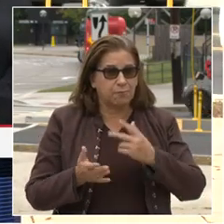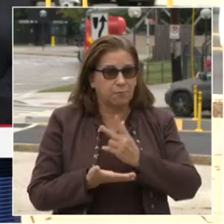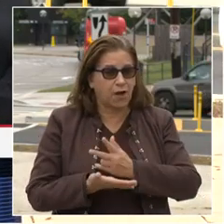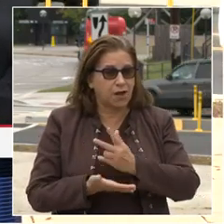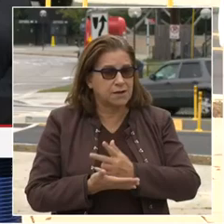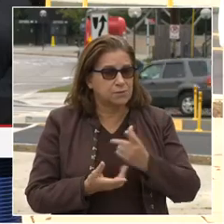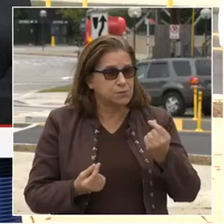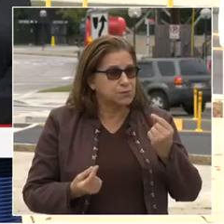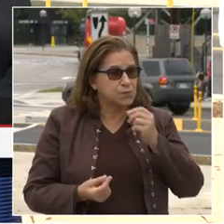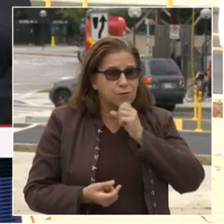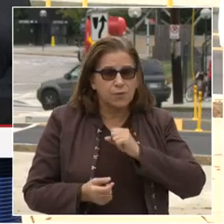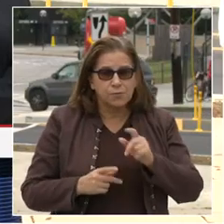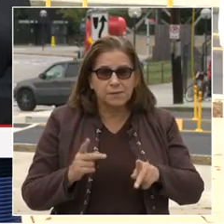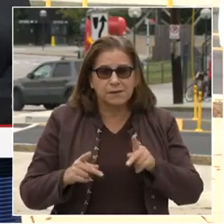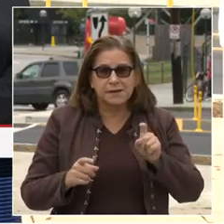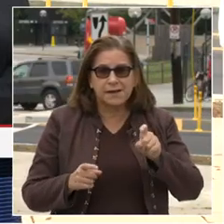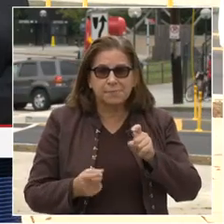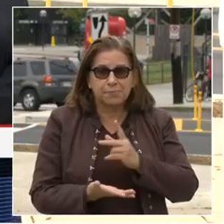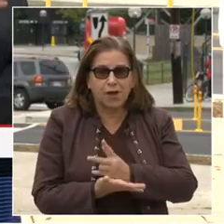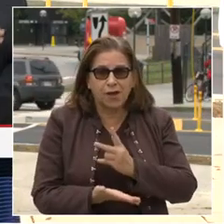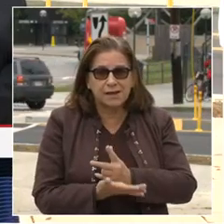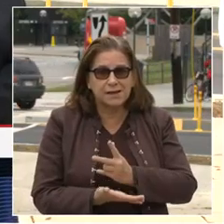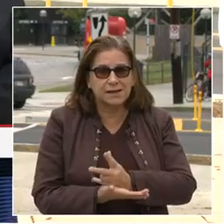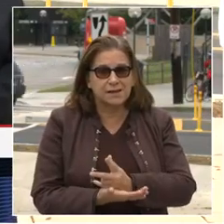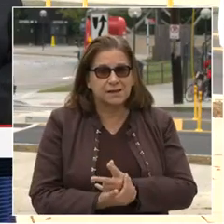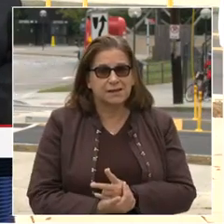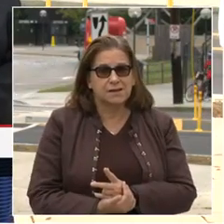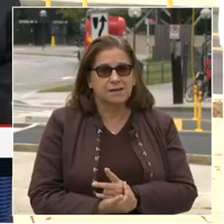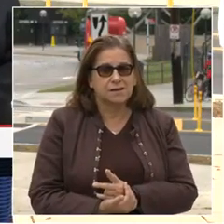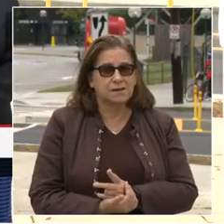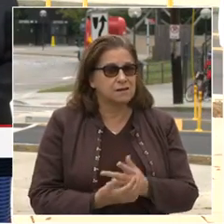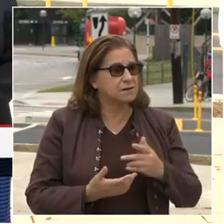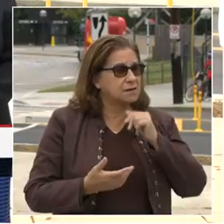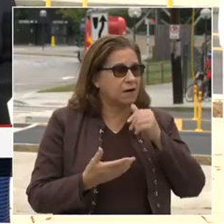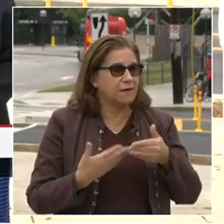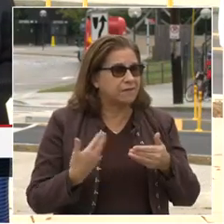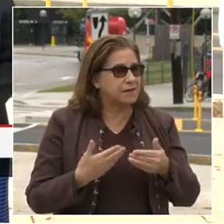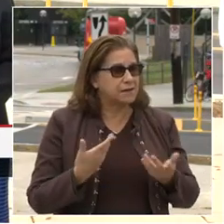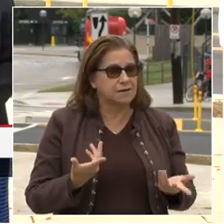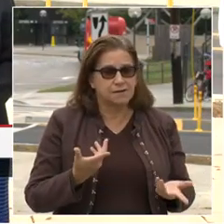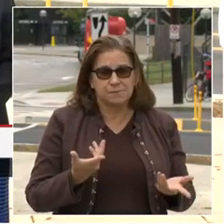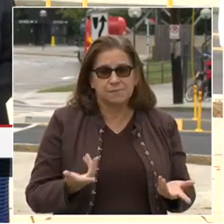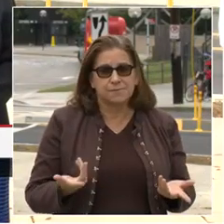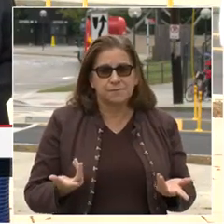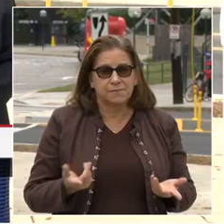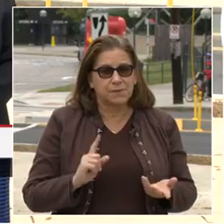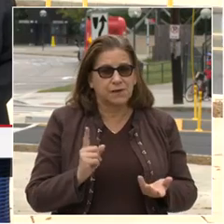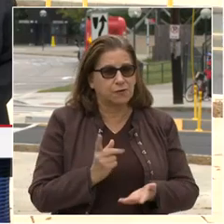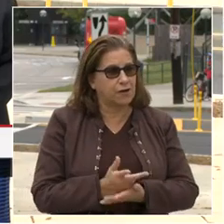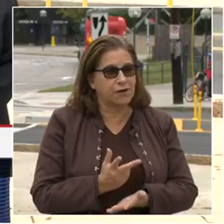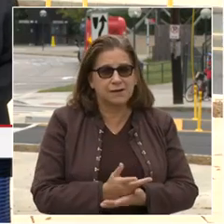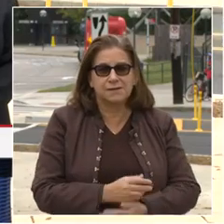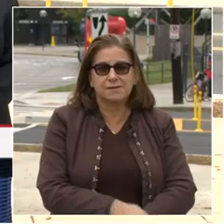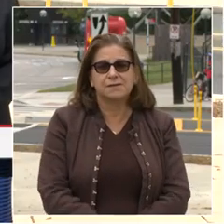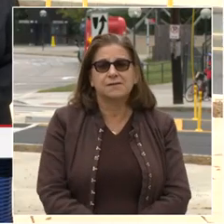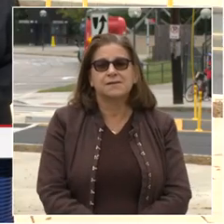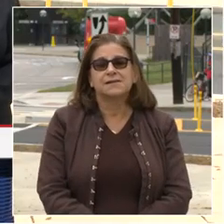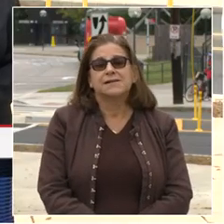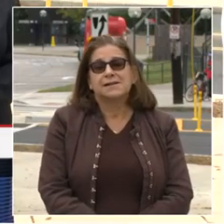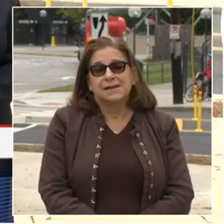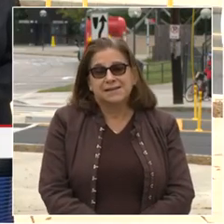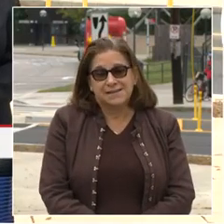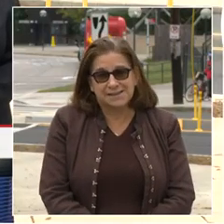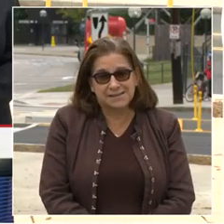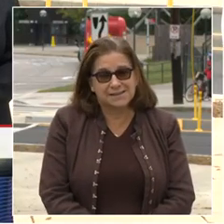is very inconvenient for them in many cases. Okay, so you have put your finger on a big